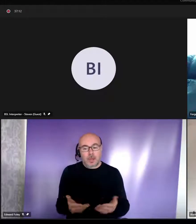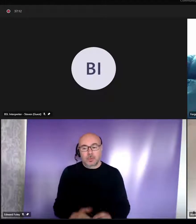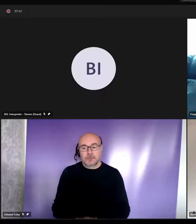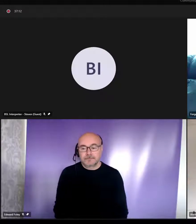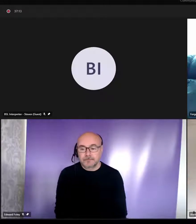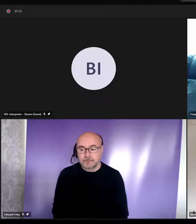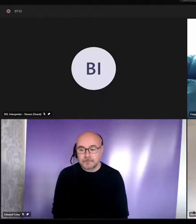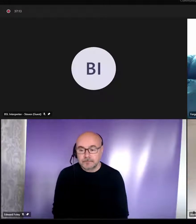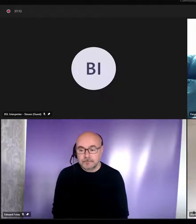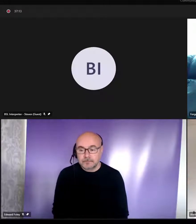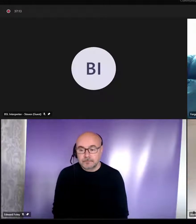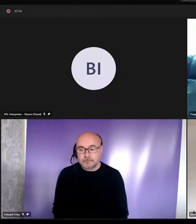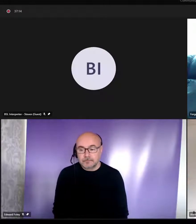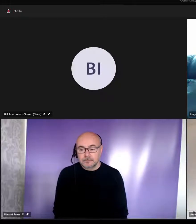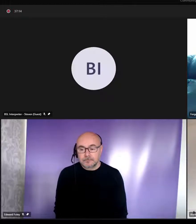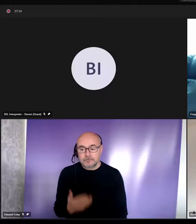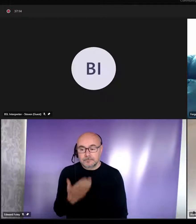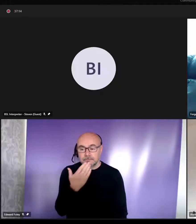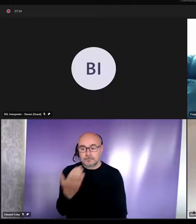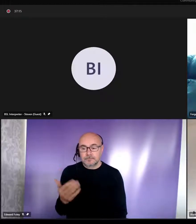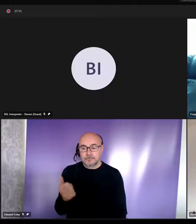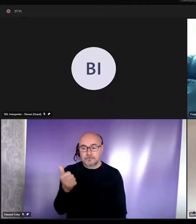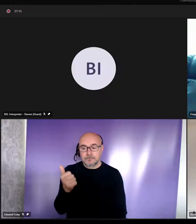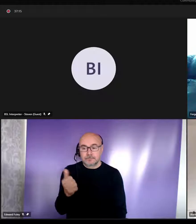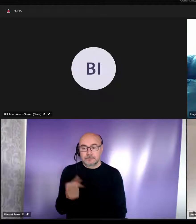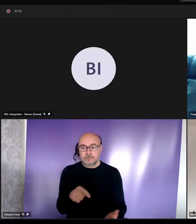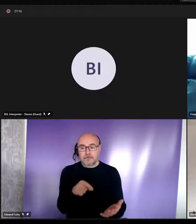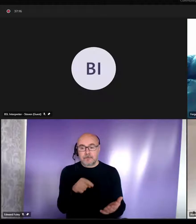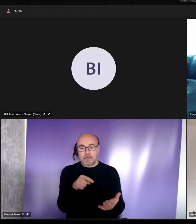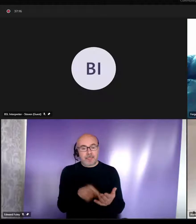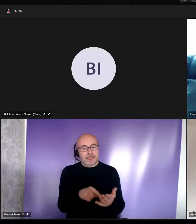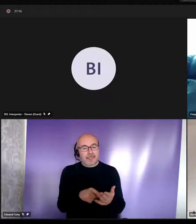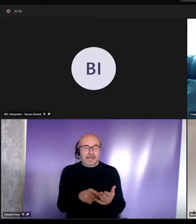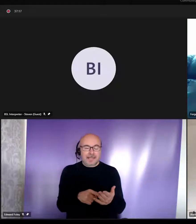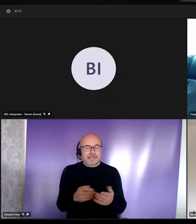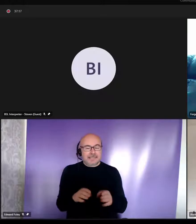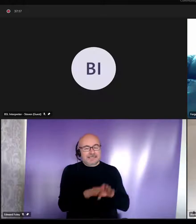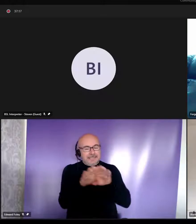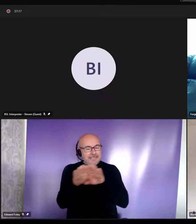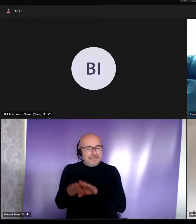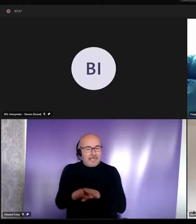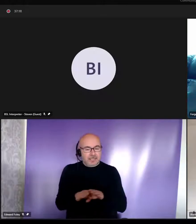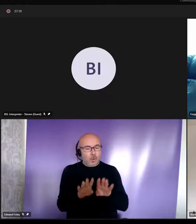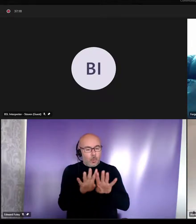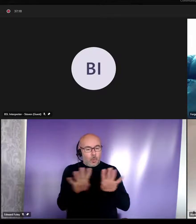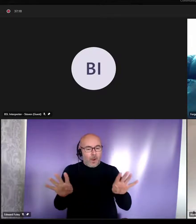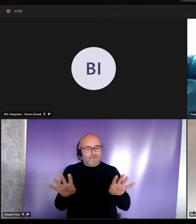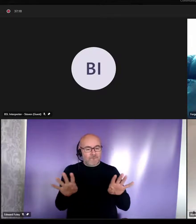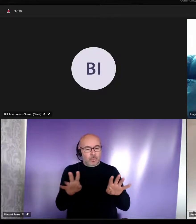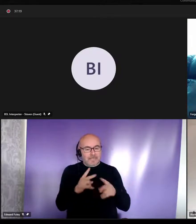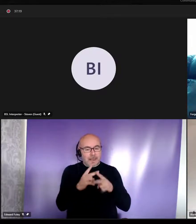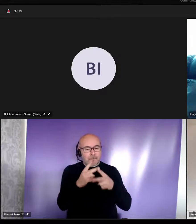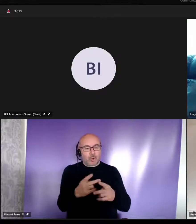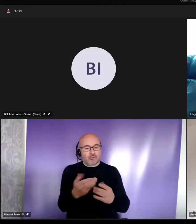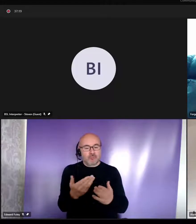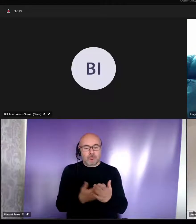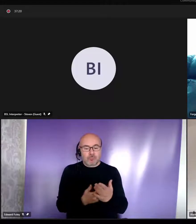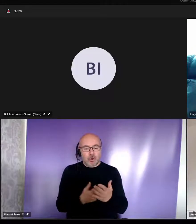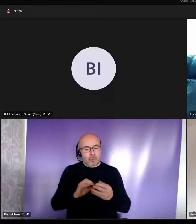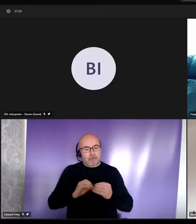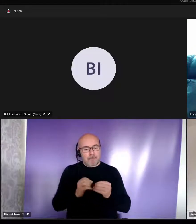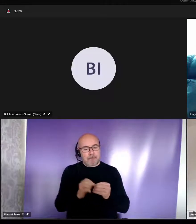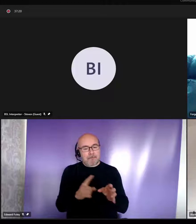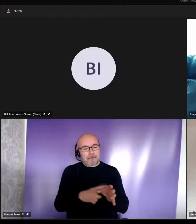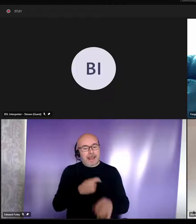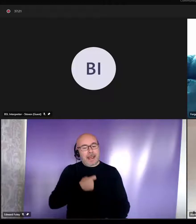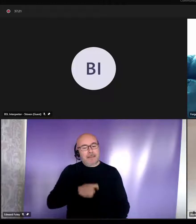Chair. As you all know, this is a standard workforce monitoring report which is prepared by personnel, and I'm here today just to